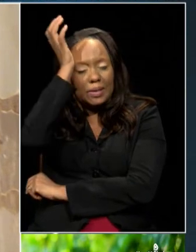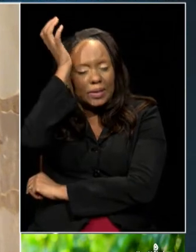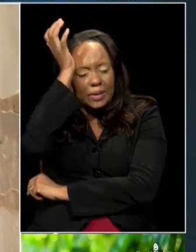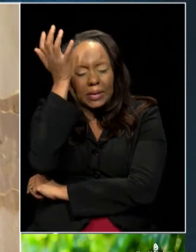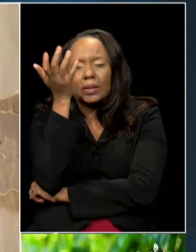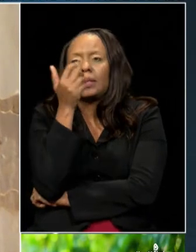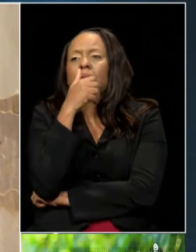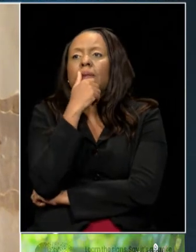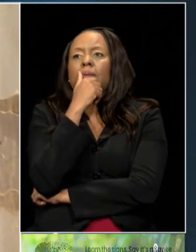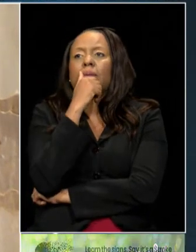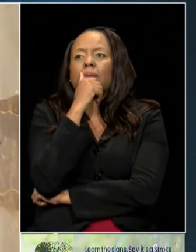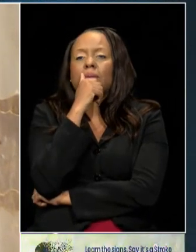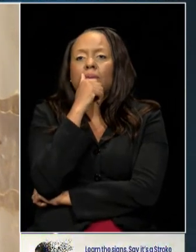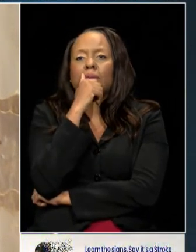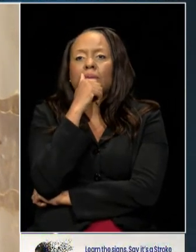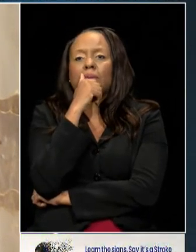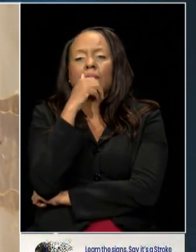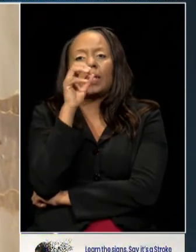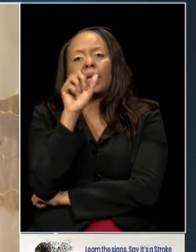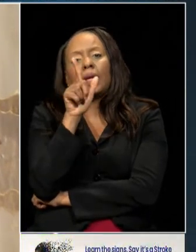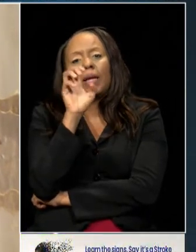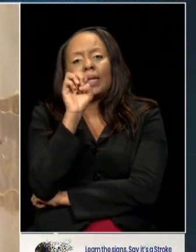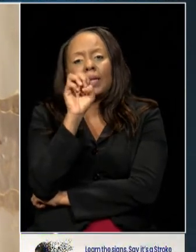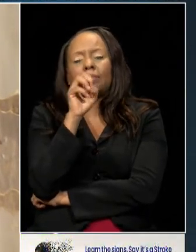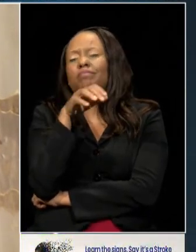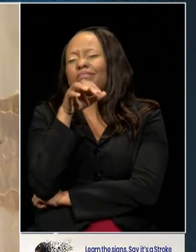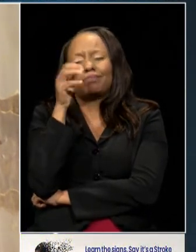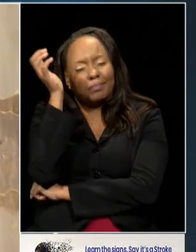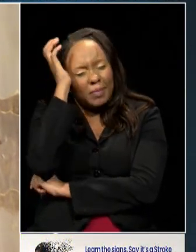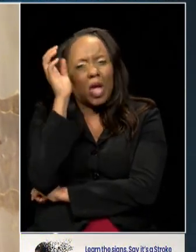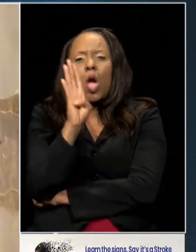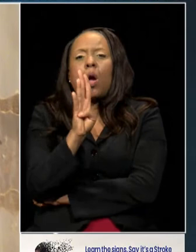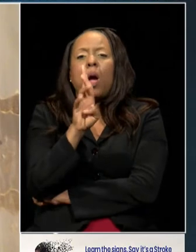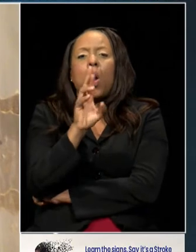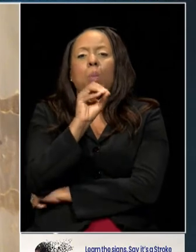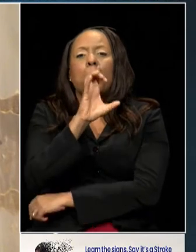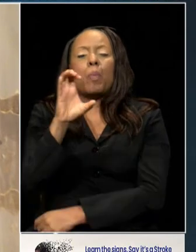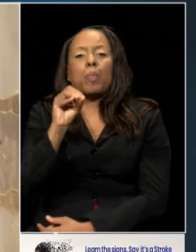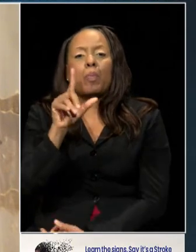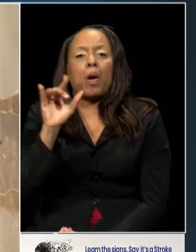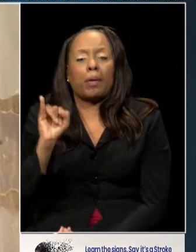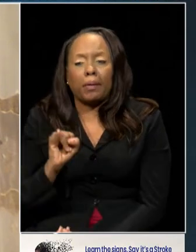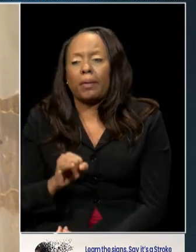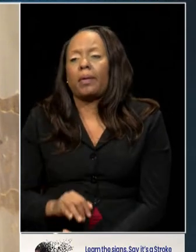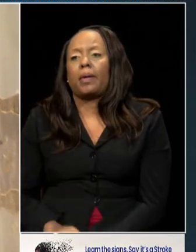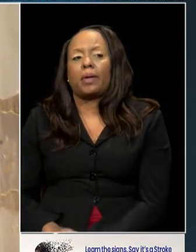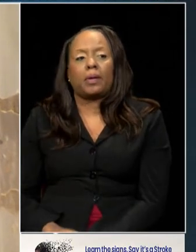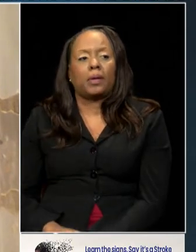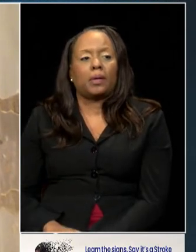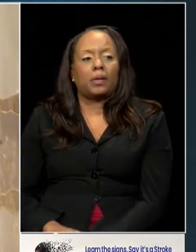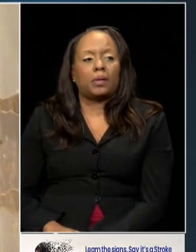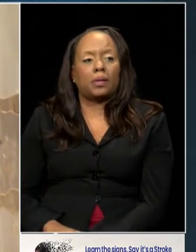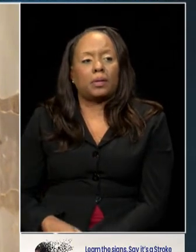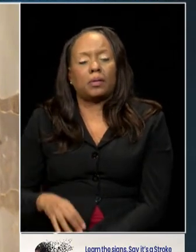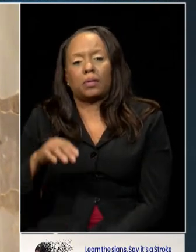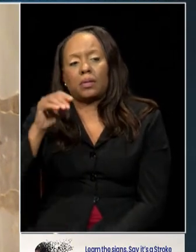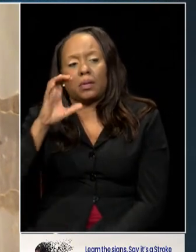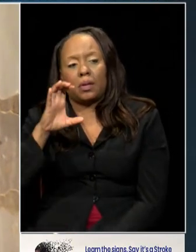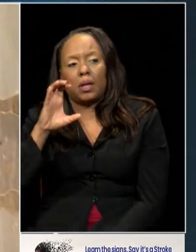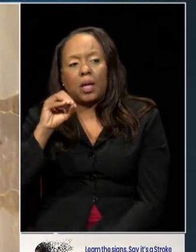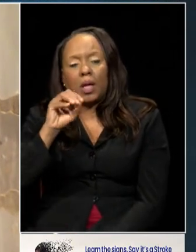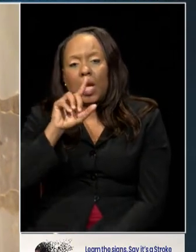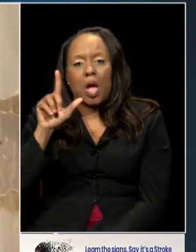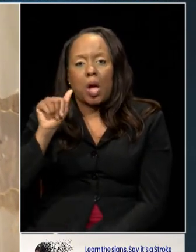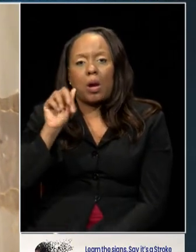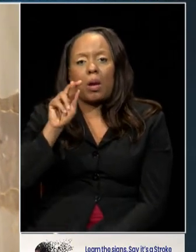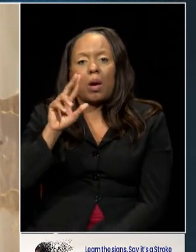the spinach, kale, pumpkin, broccoli, lettuce, collard greens,